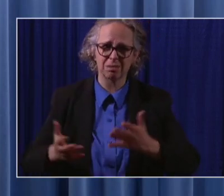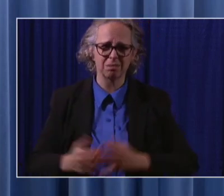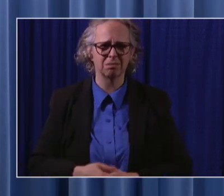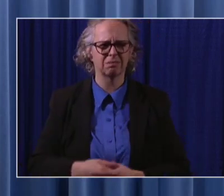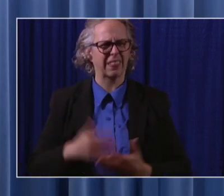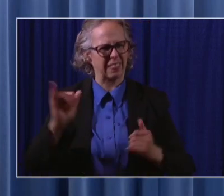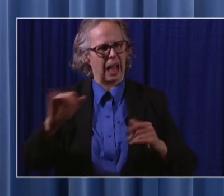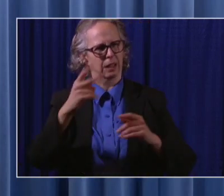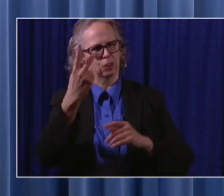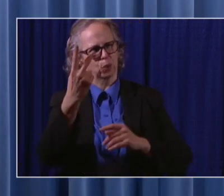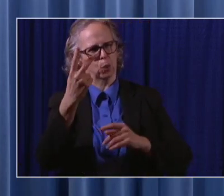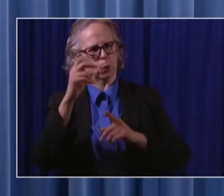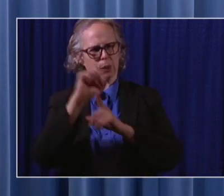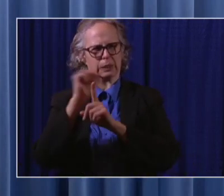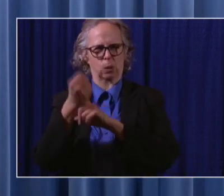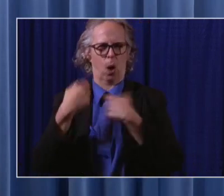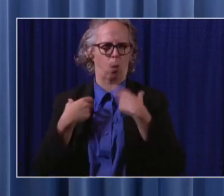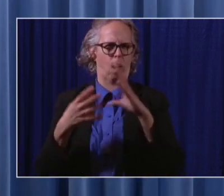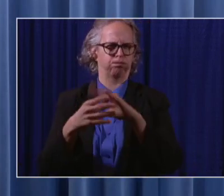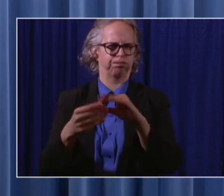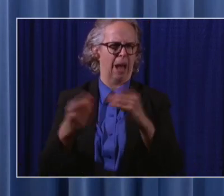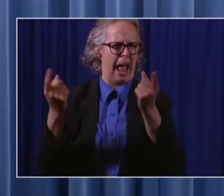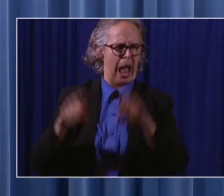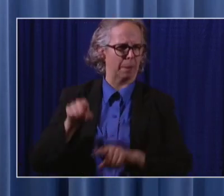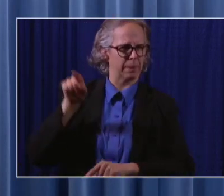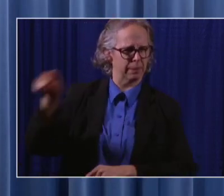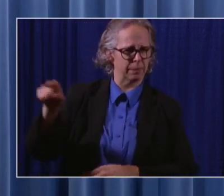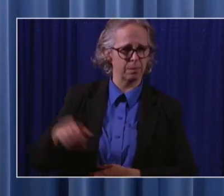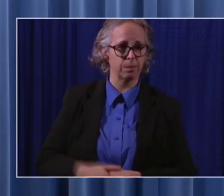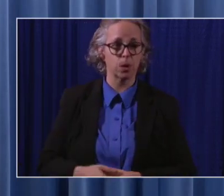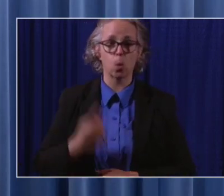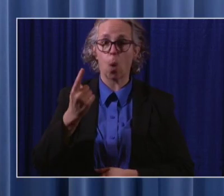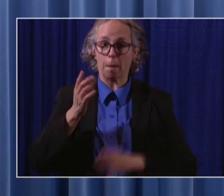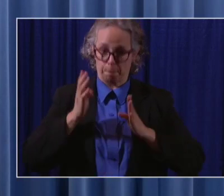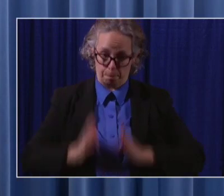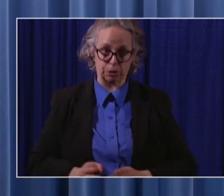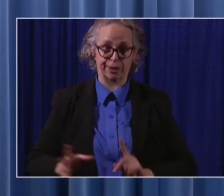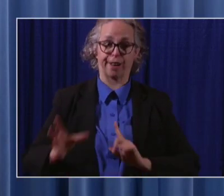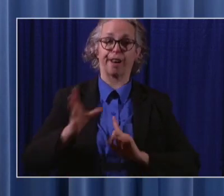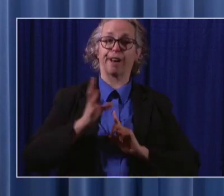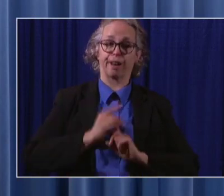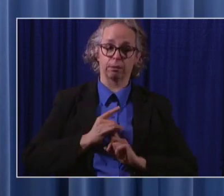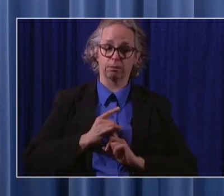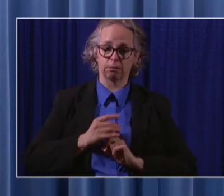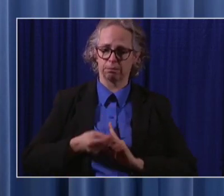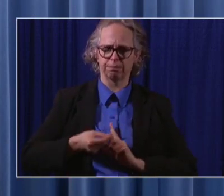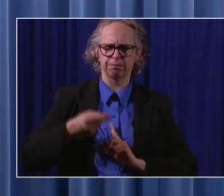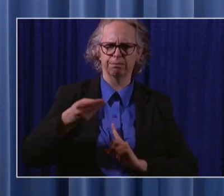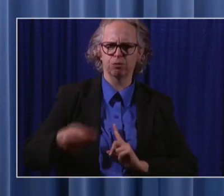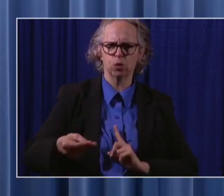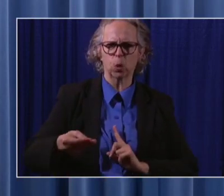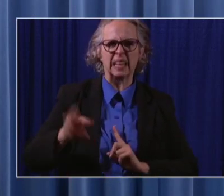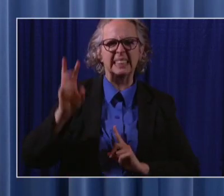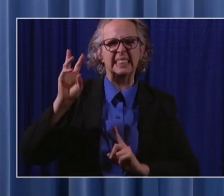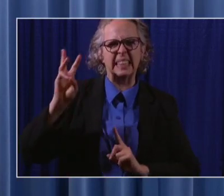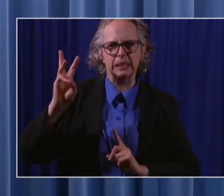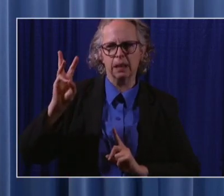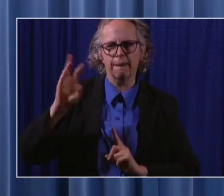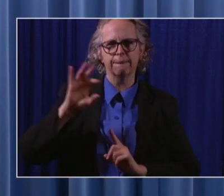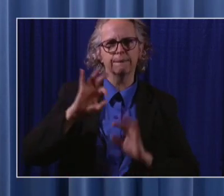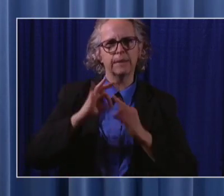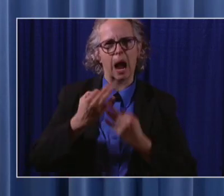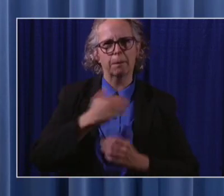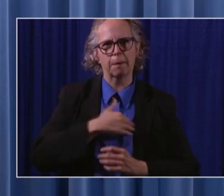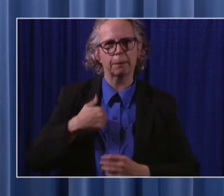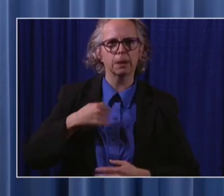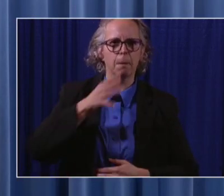instance, one person passed it to 6 family members, including parents, a sibling, in-laws, and a child. 4 of the 6